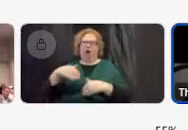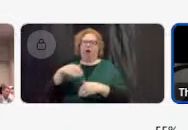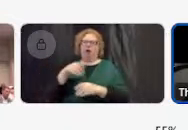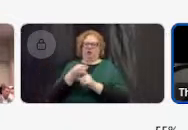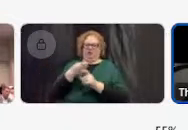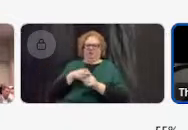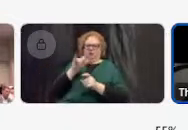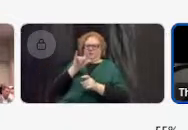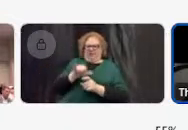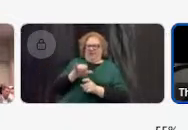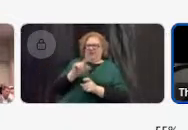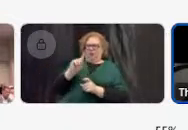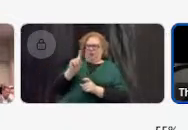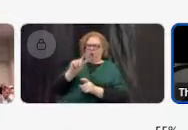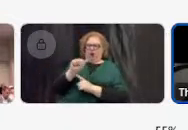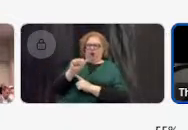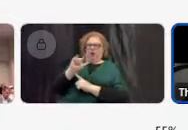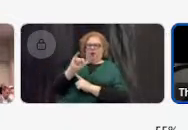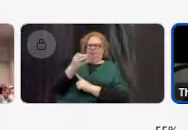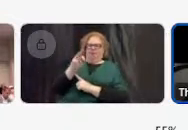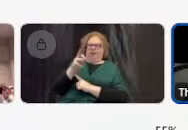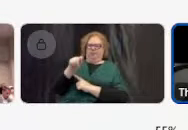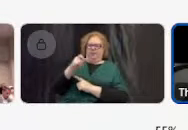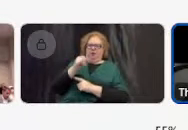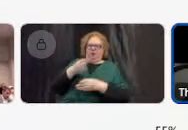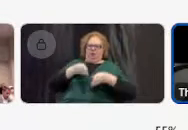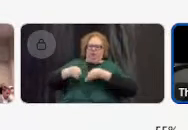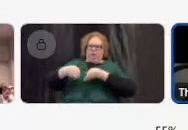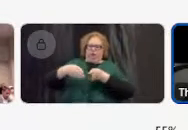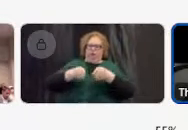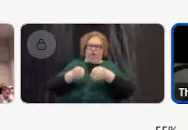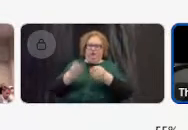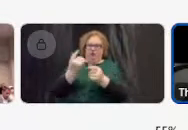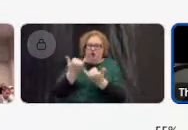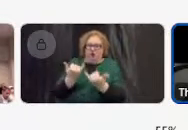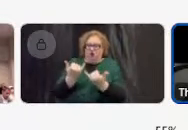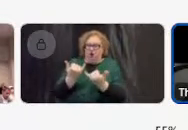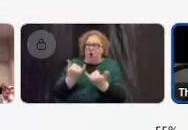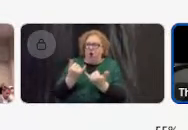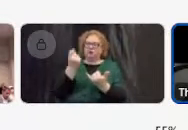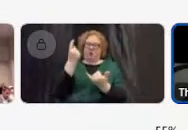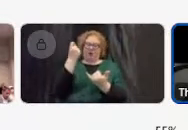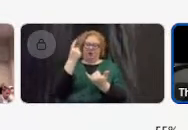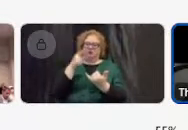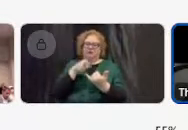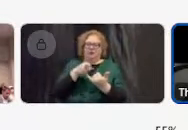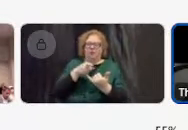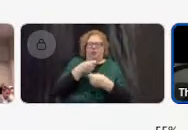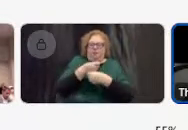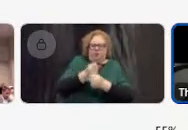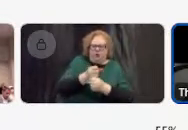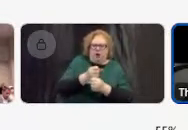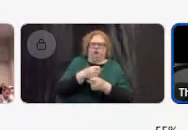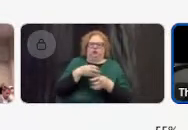Boundary Street ordinance, which is the enactment, the production, the construction,